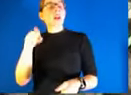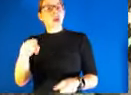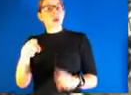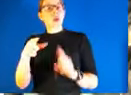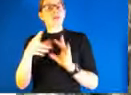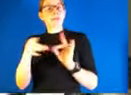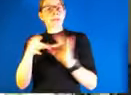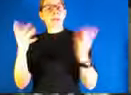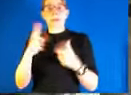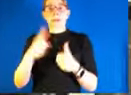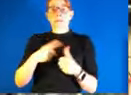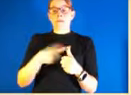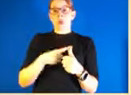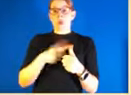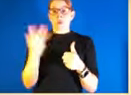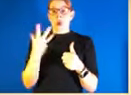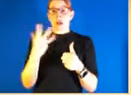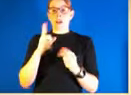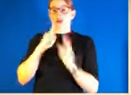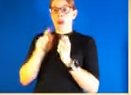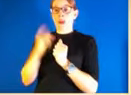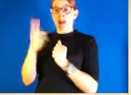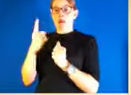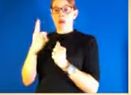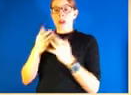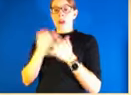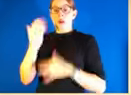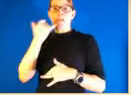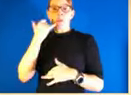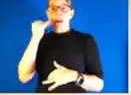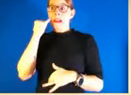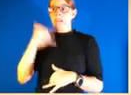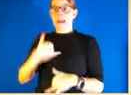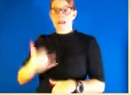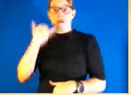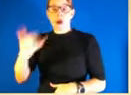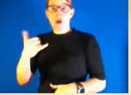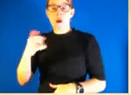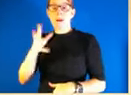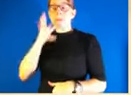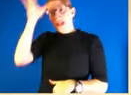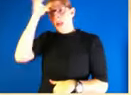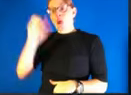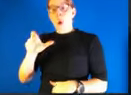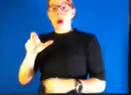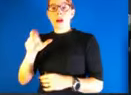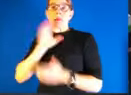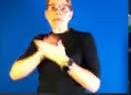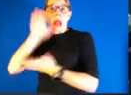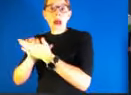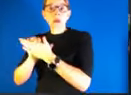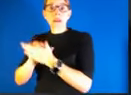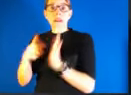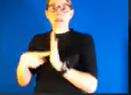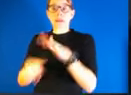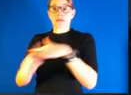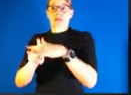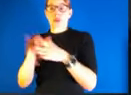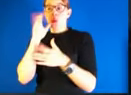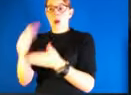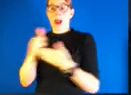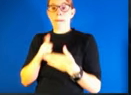the first line would be to talk to someone over the phone. If I call and say, one of my parents or a spouse is having symptoms, you would help